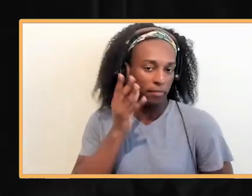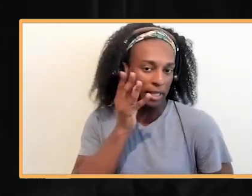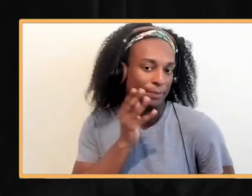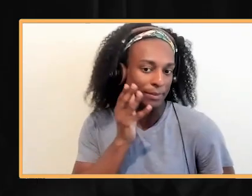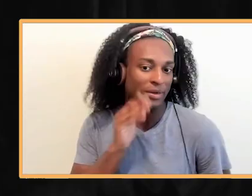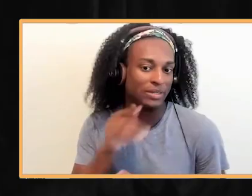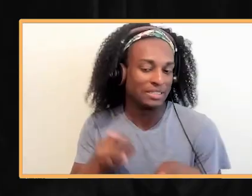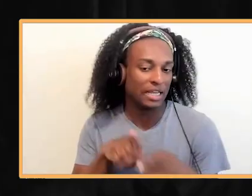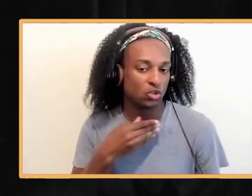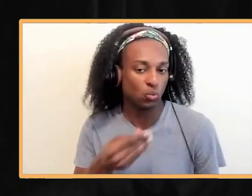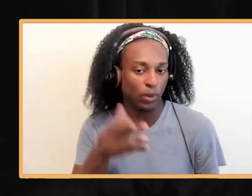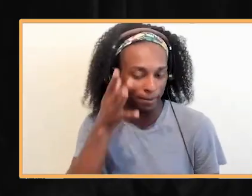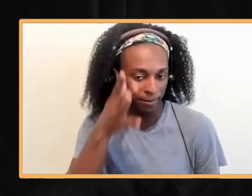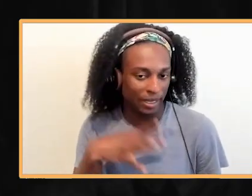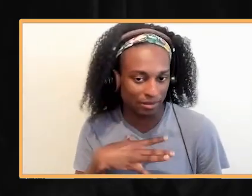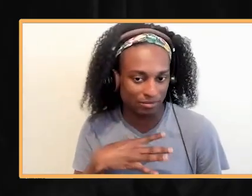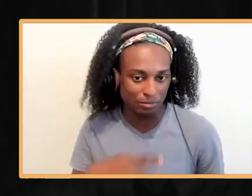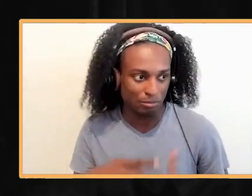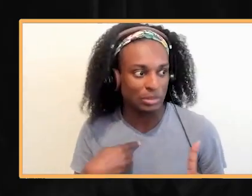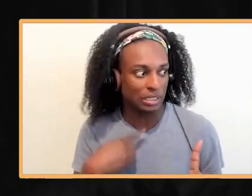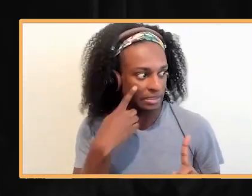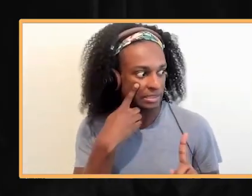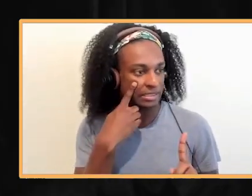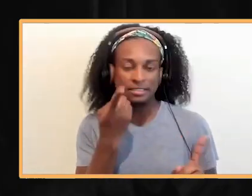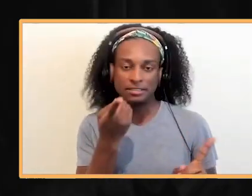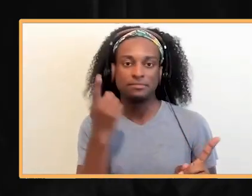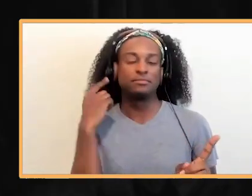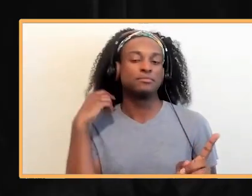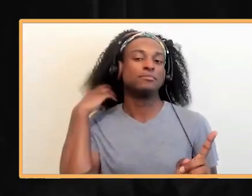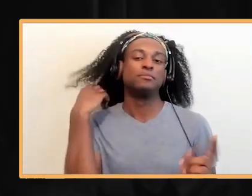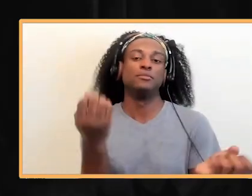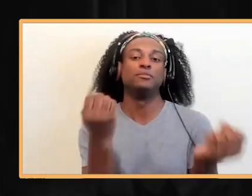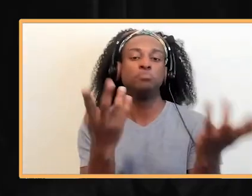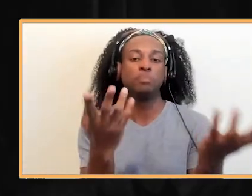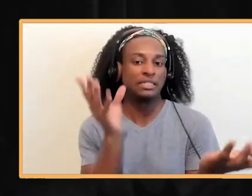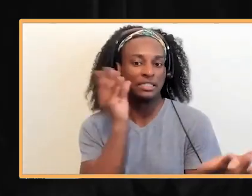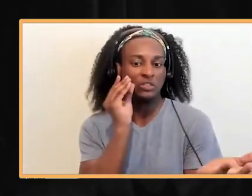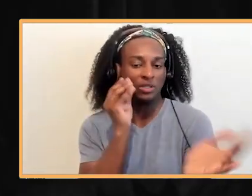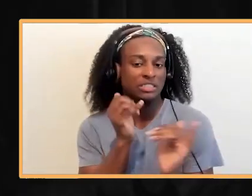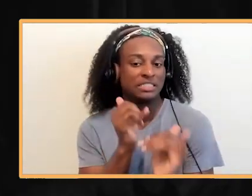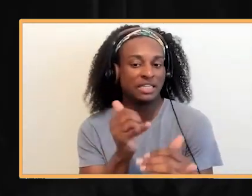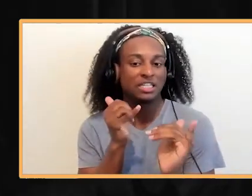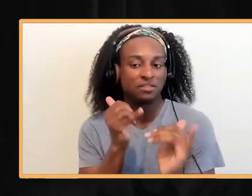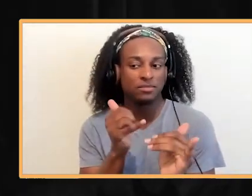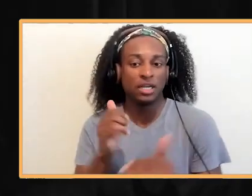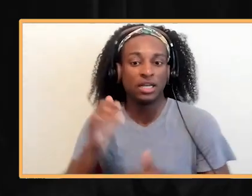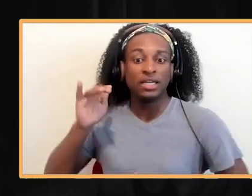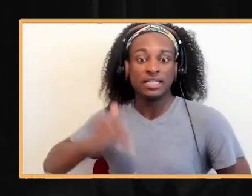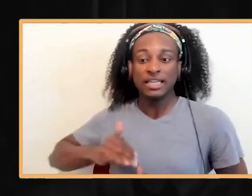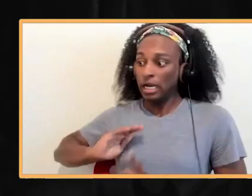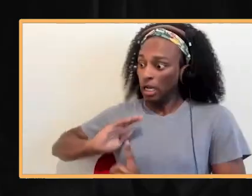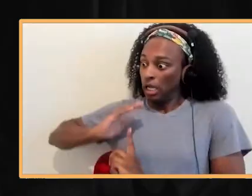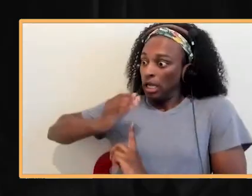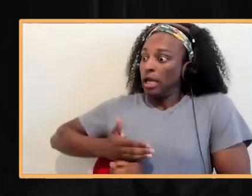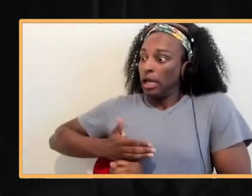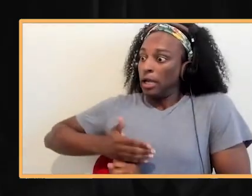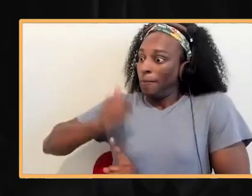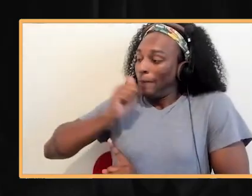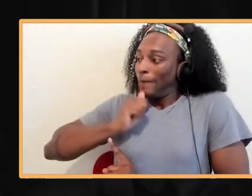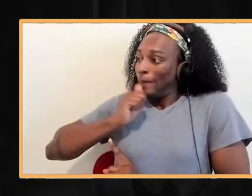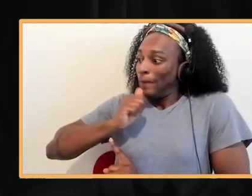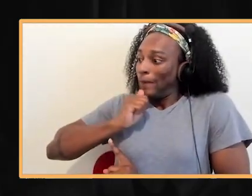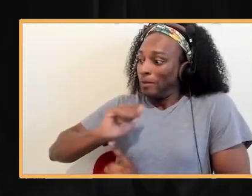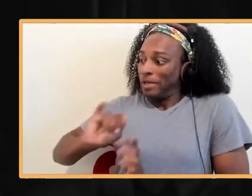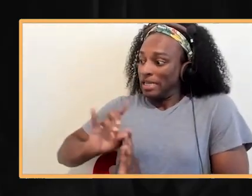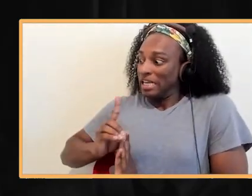many, that the coping self becomes the self that we believe to be our true self. Wait,